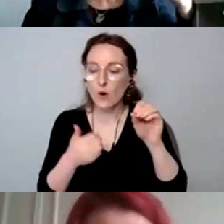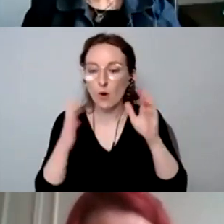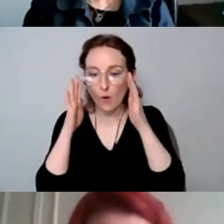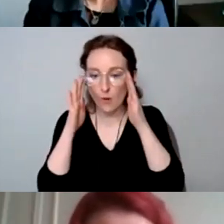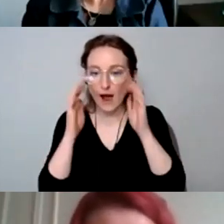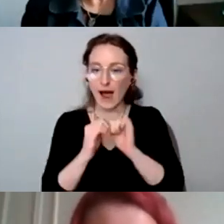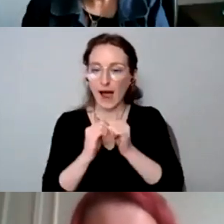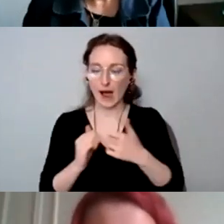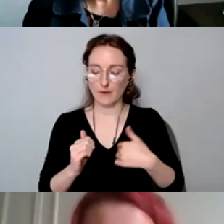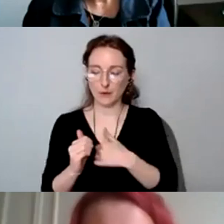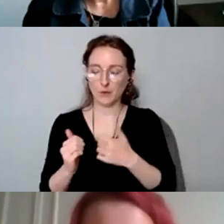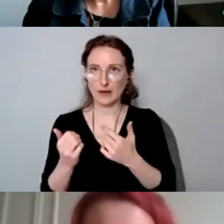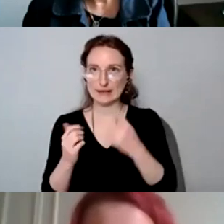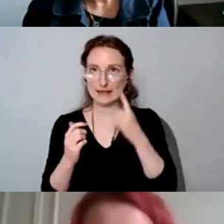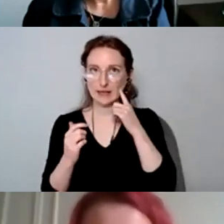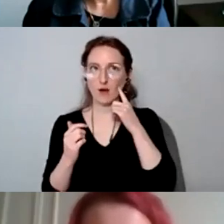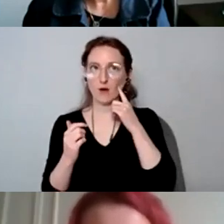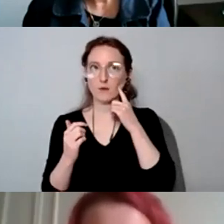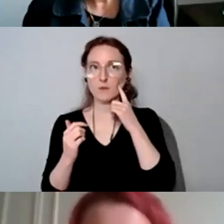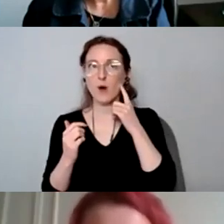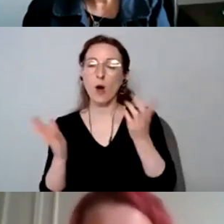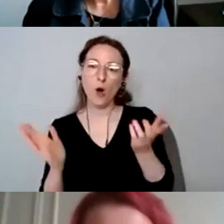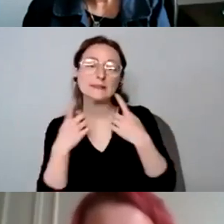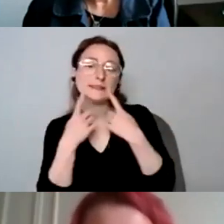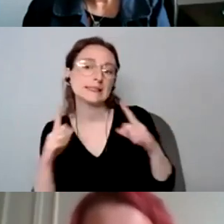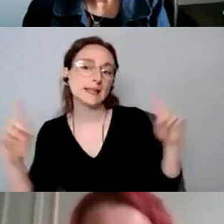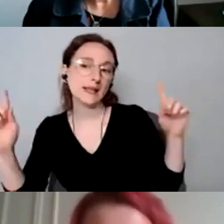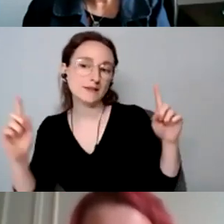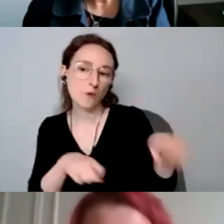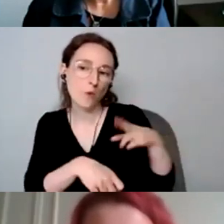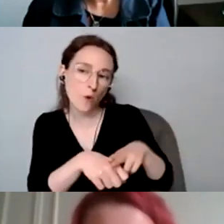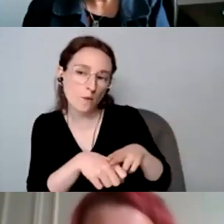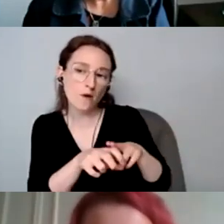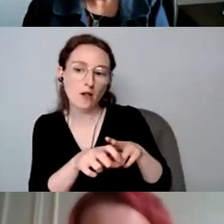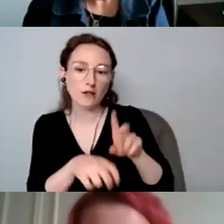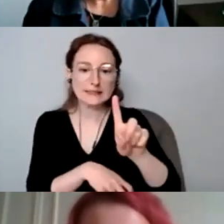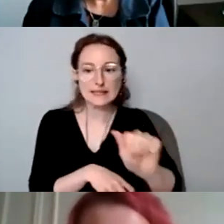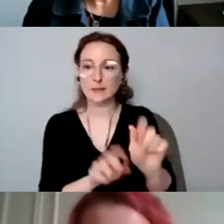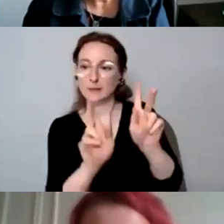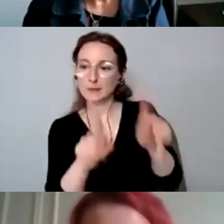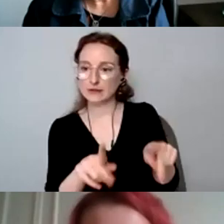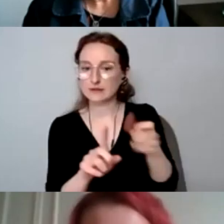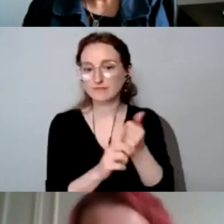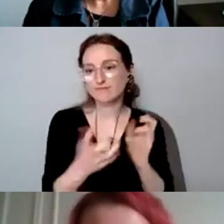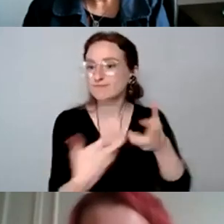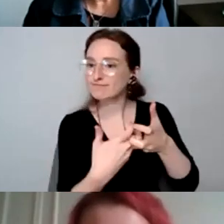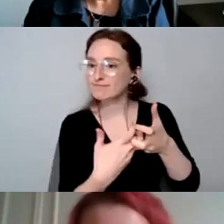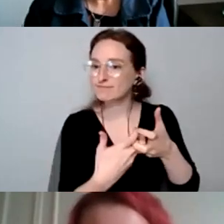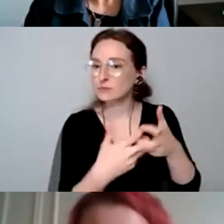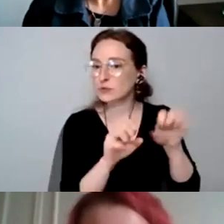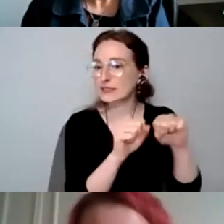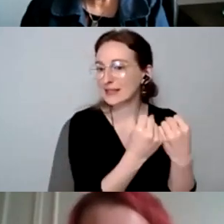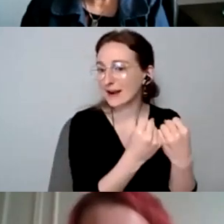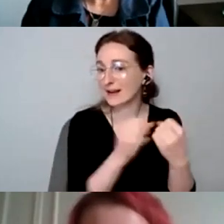successful person with disabilities. And other people don't have a chance to conform with this norm. So we